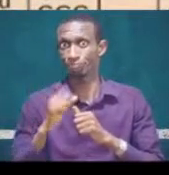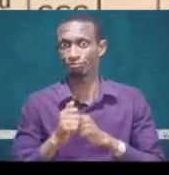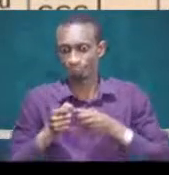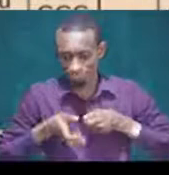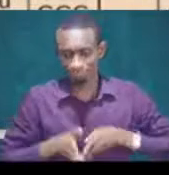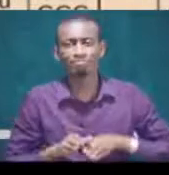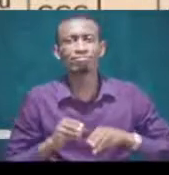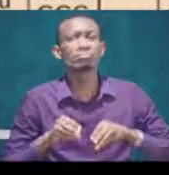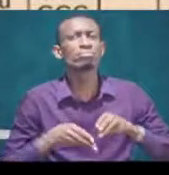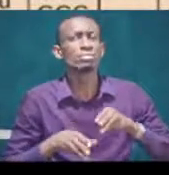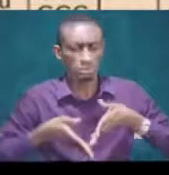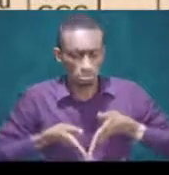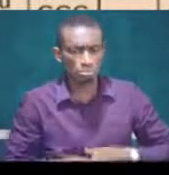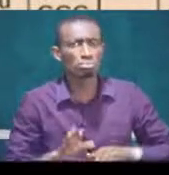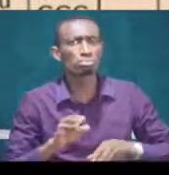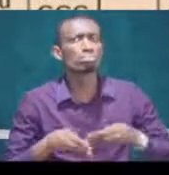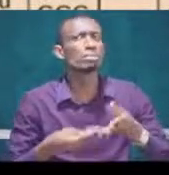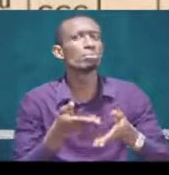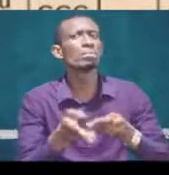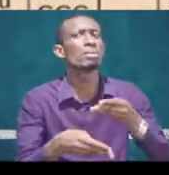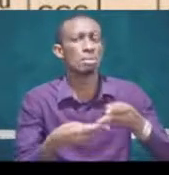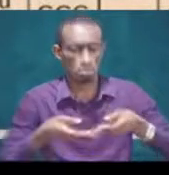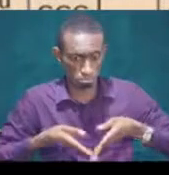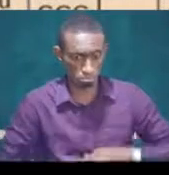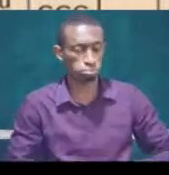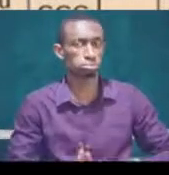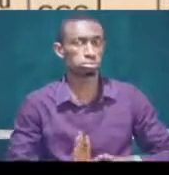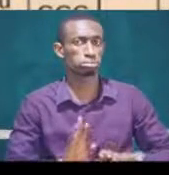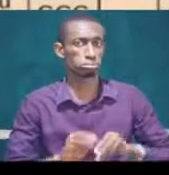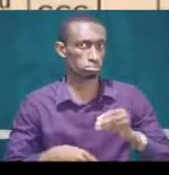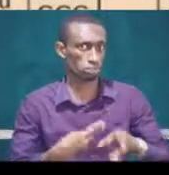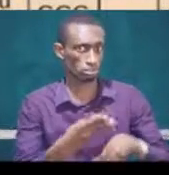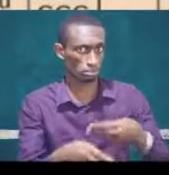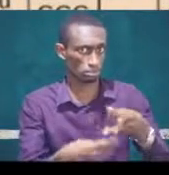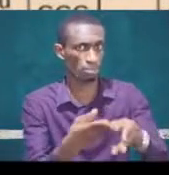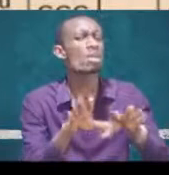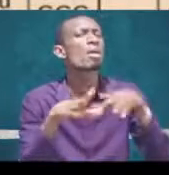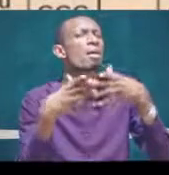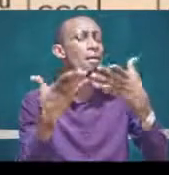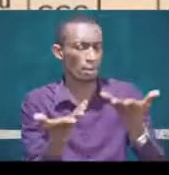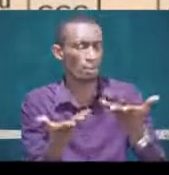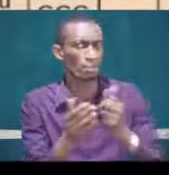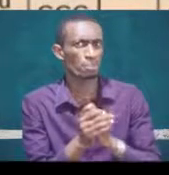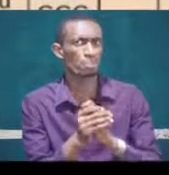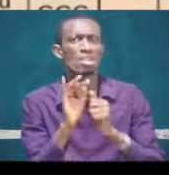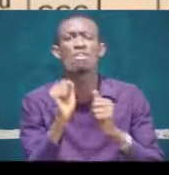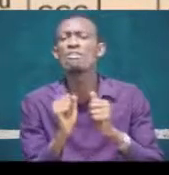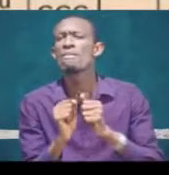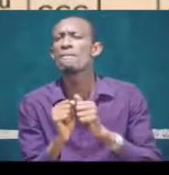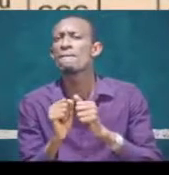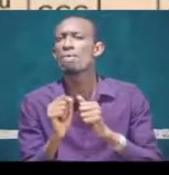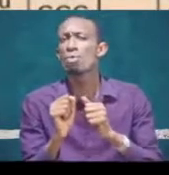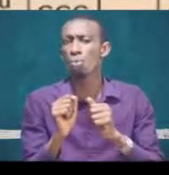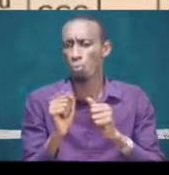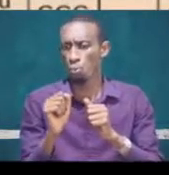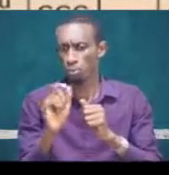If the space was meant for only +250 as a code for Rwanda, and you add there another 0, does it fit in